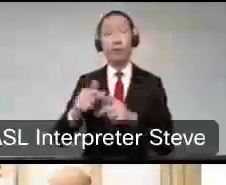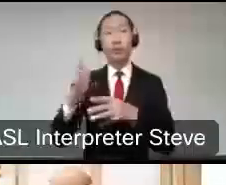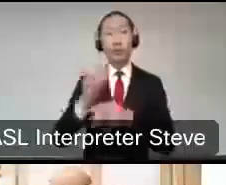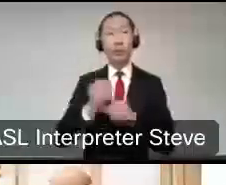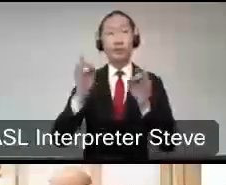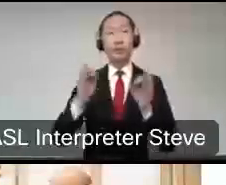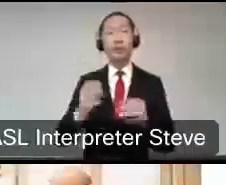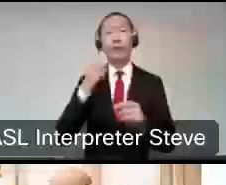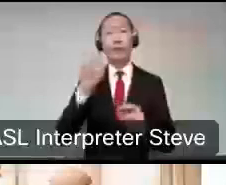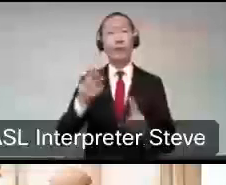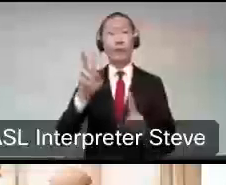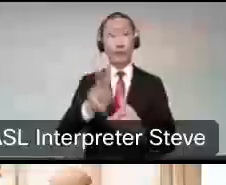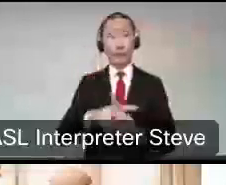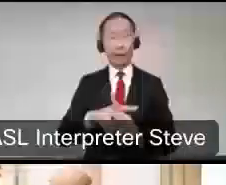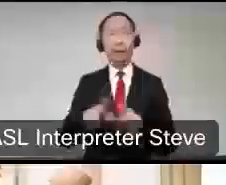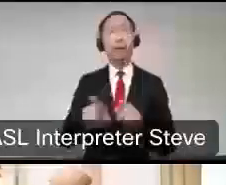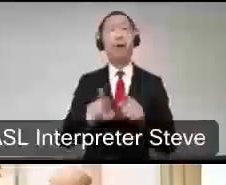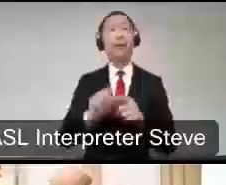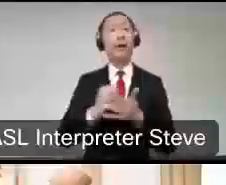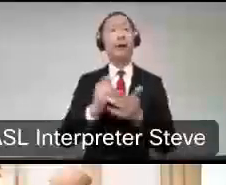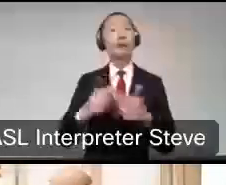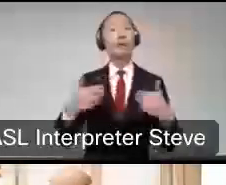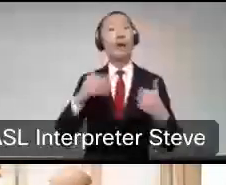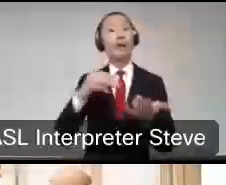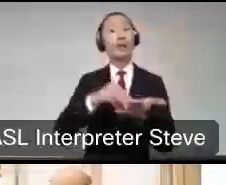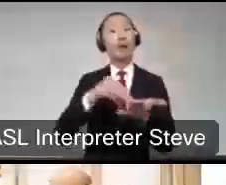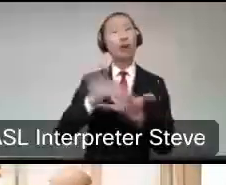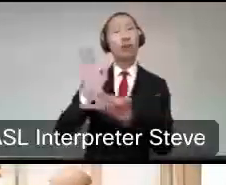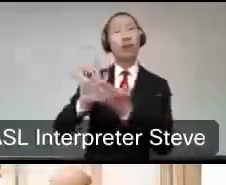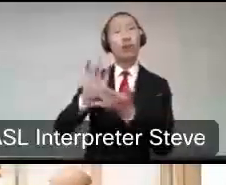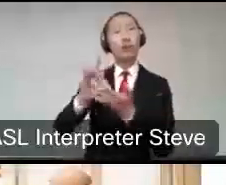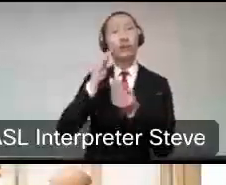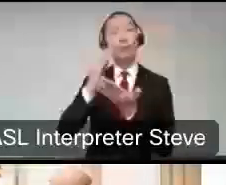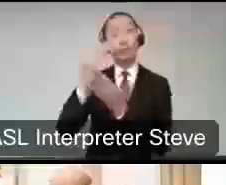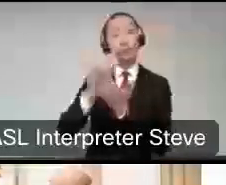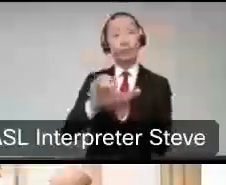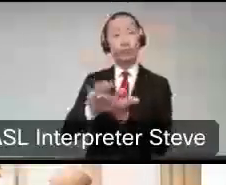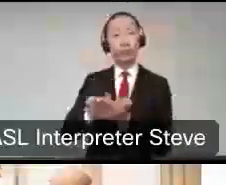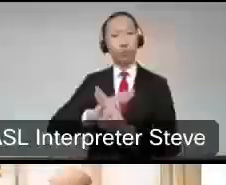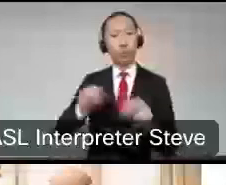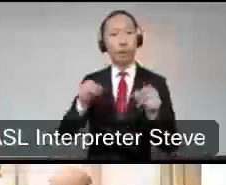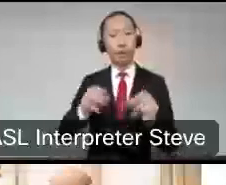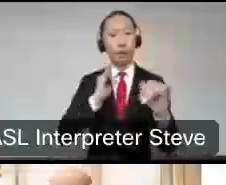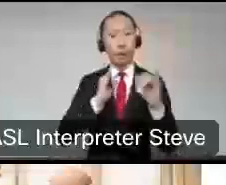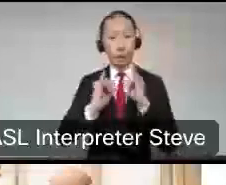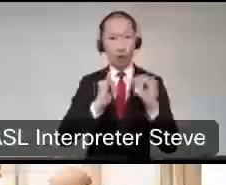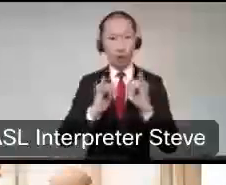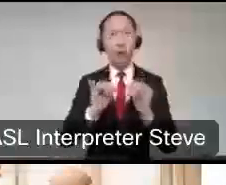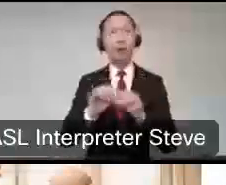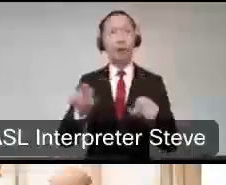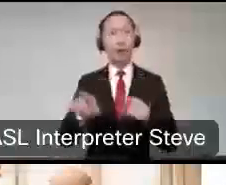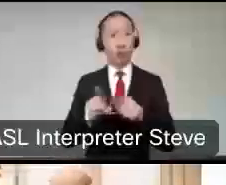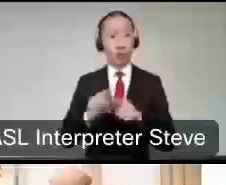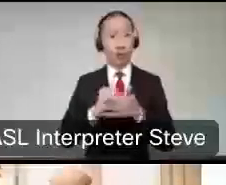decision on a claim. And it also helps to have your doctor's contact information on hand during the interview, as this can also